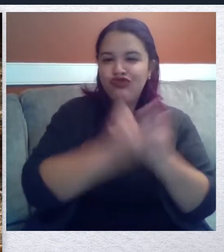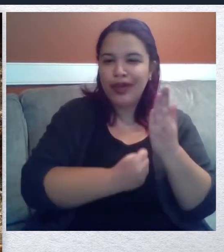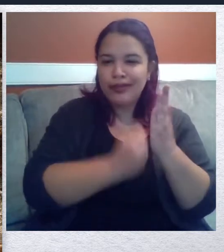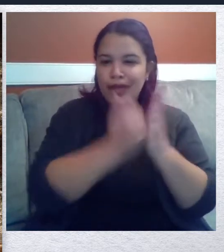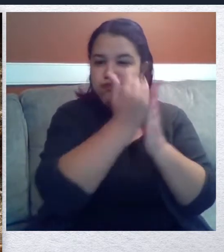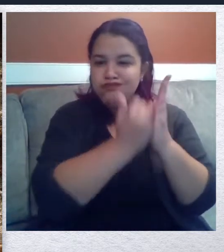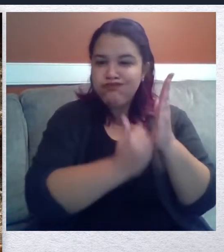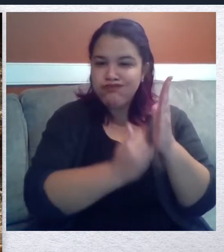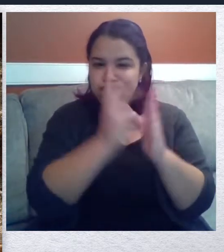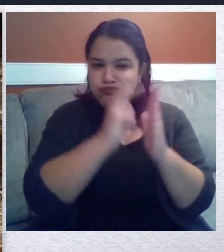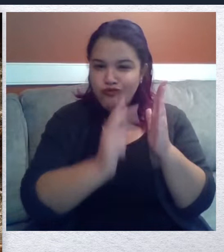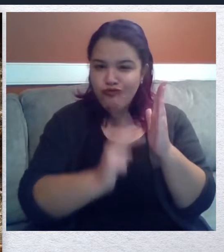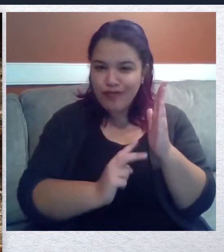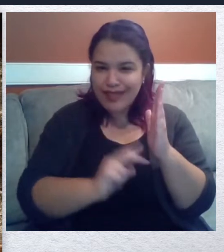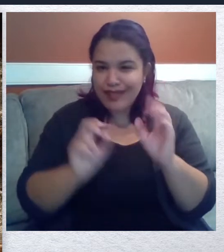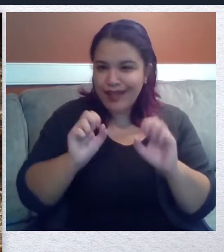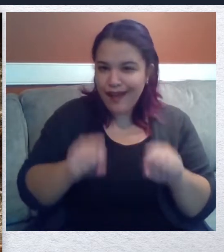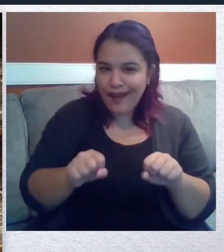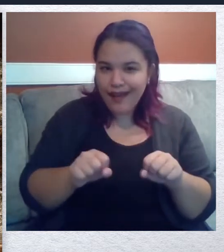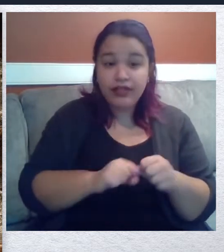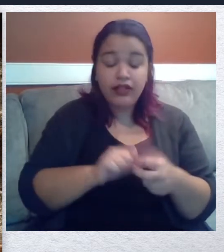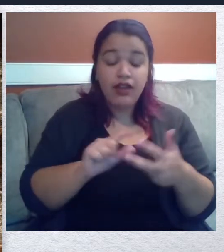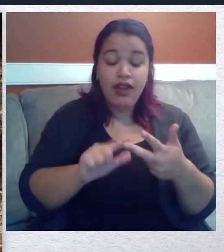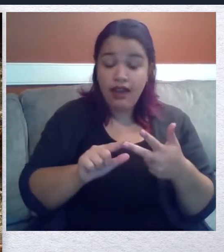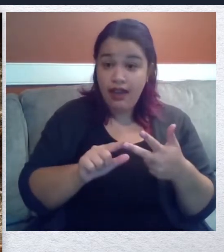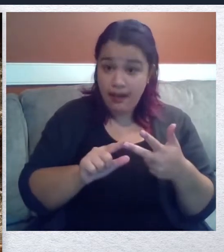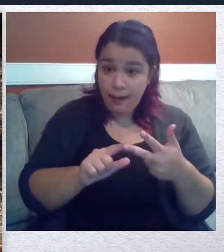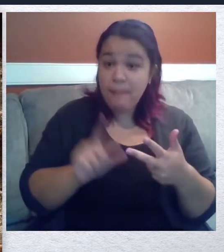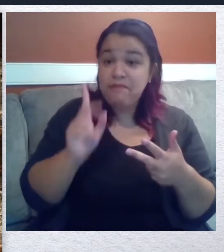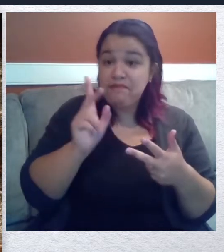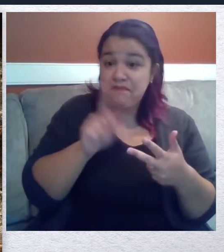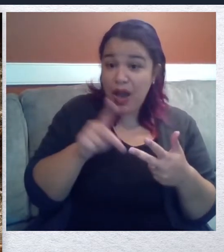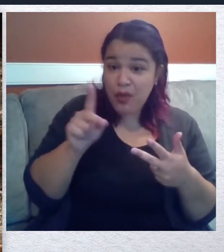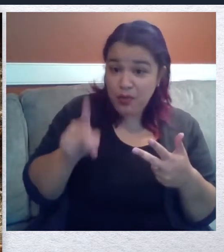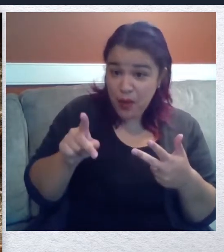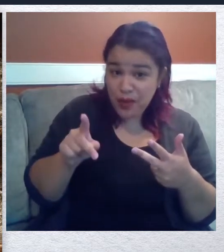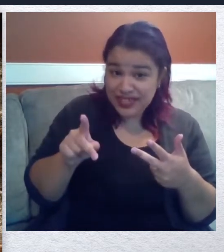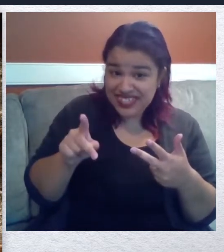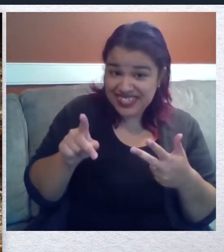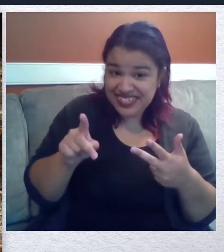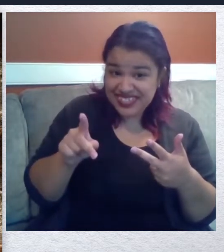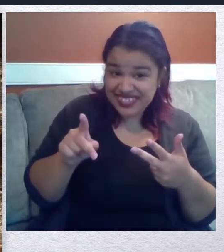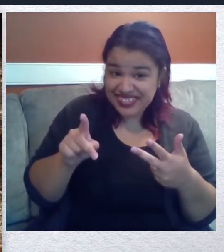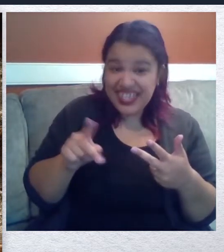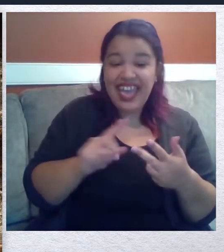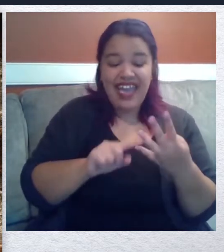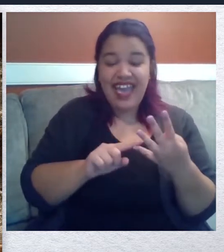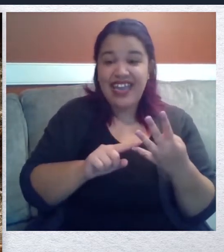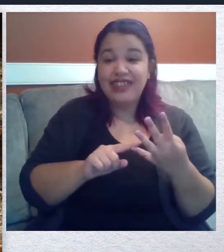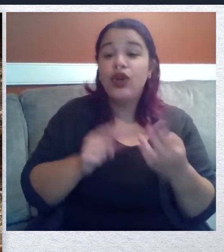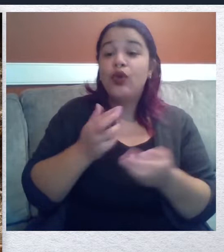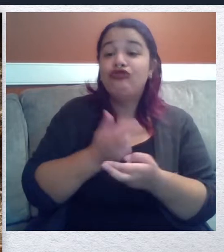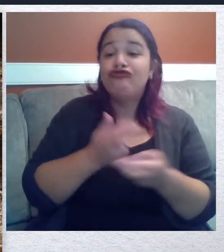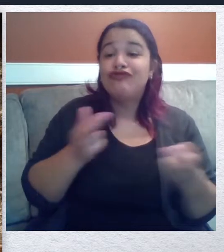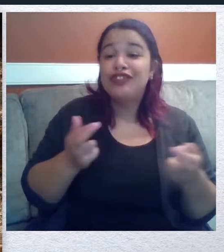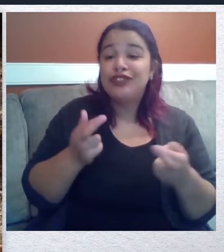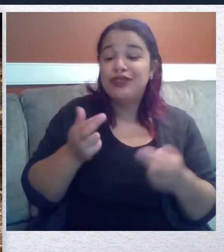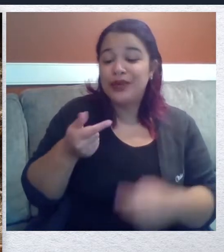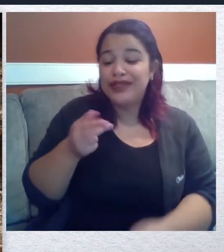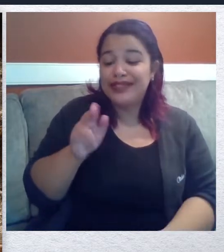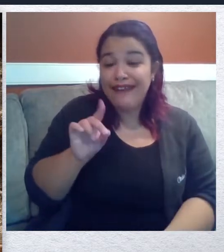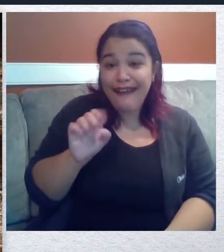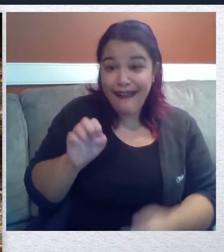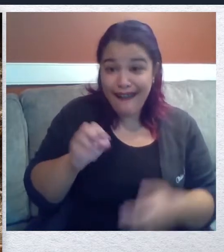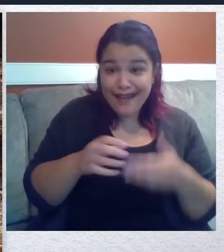to the PowerPoint presentation as well as the resource guide. The resource guide will cover everything we talk